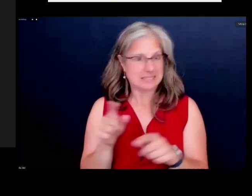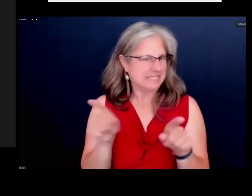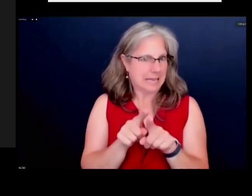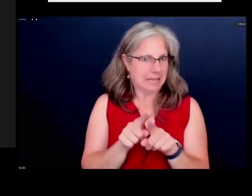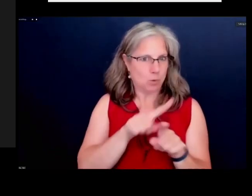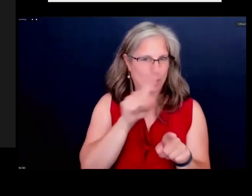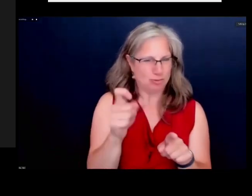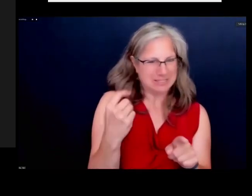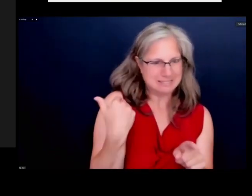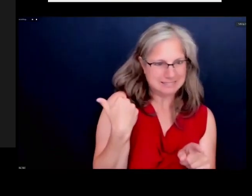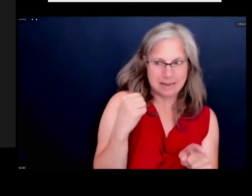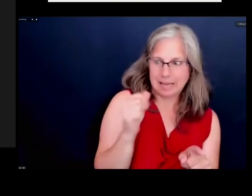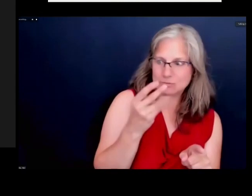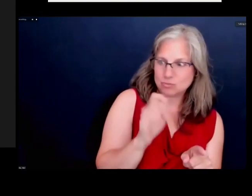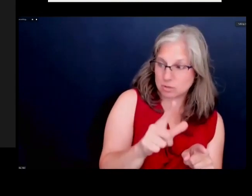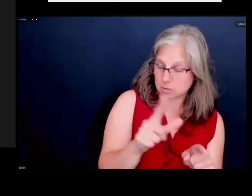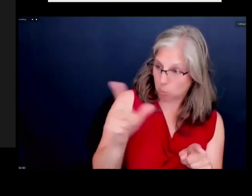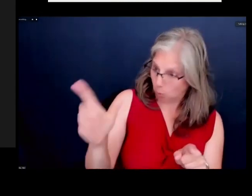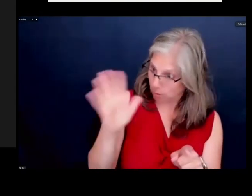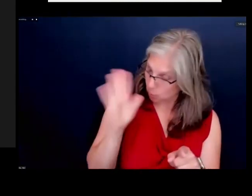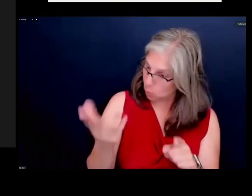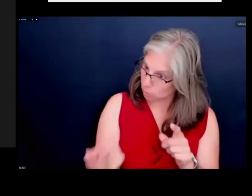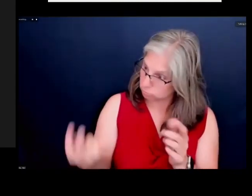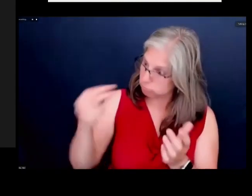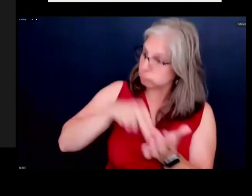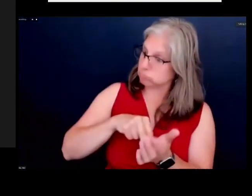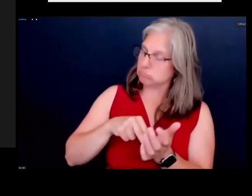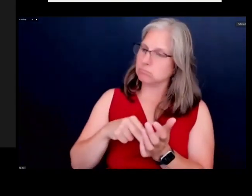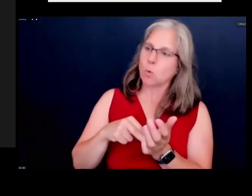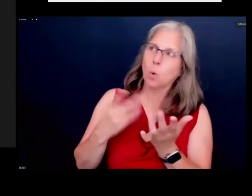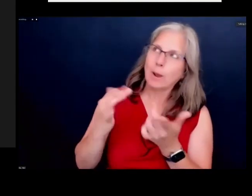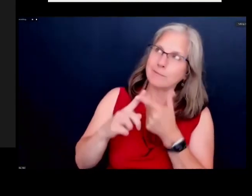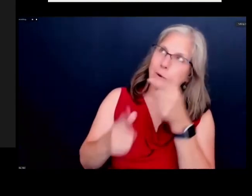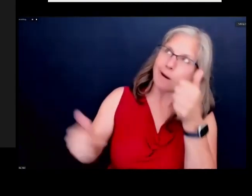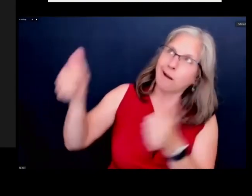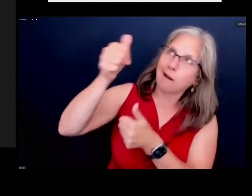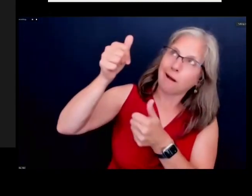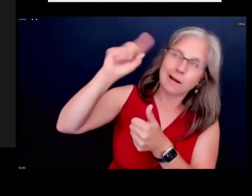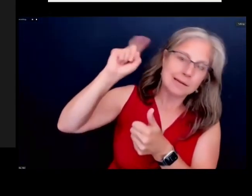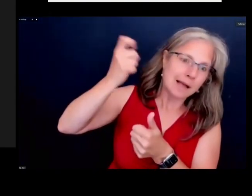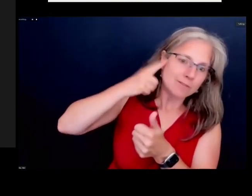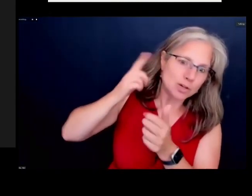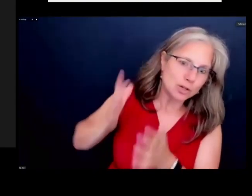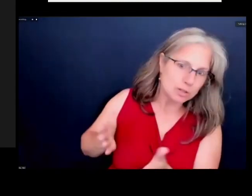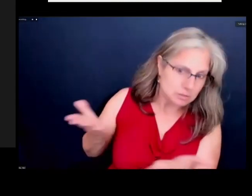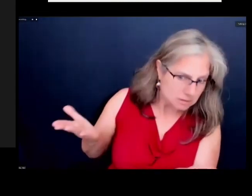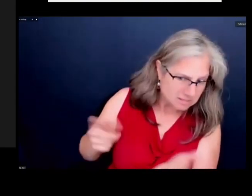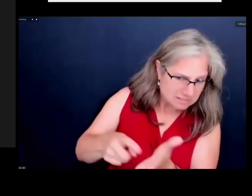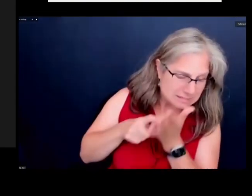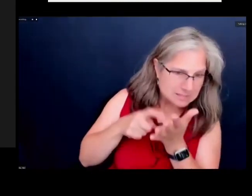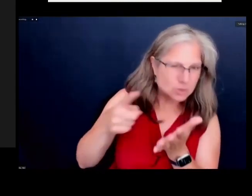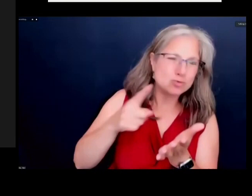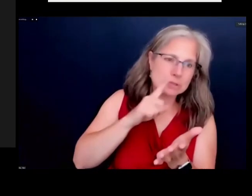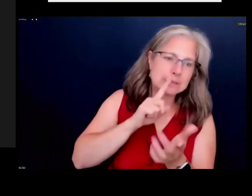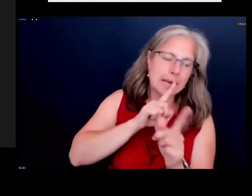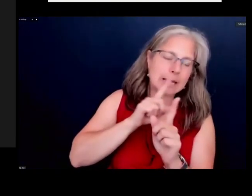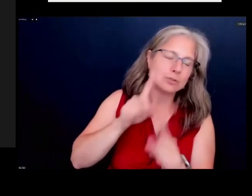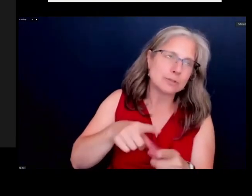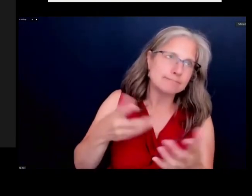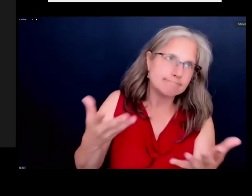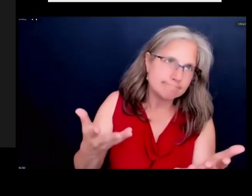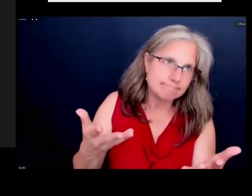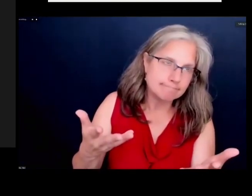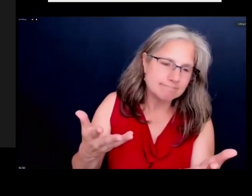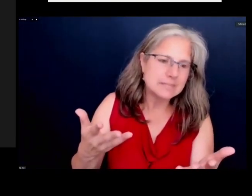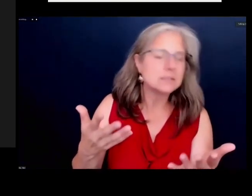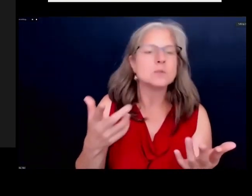what Angel just asked, you know, whether you would at some point step in or whether you were waiting for the state to mandate something, but since you just answered